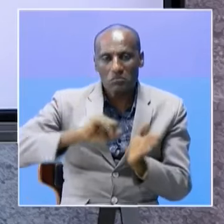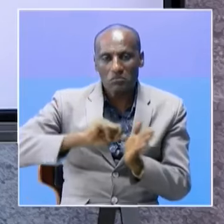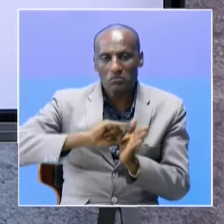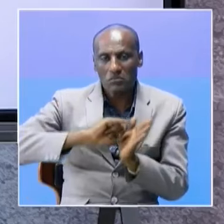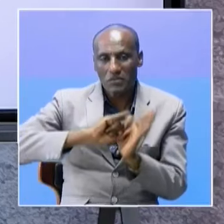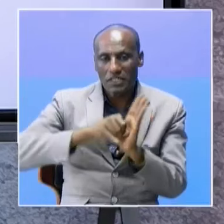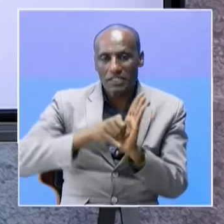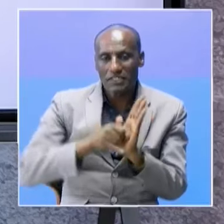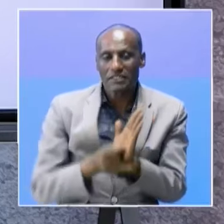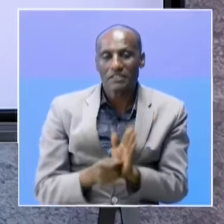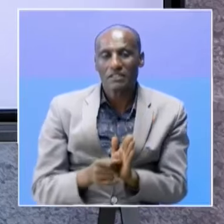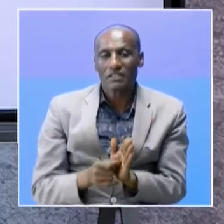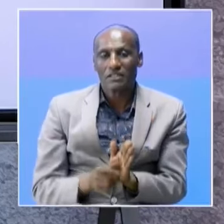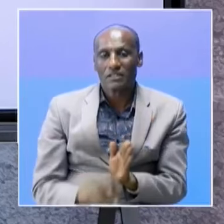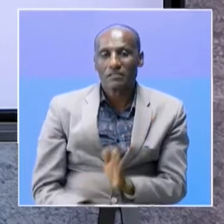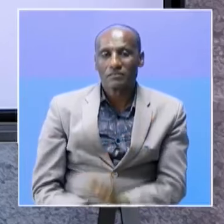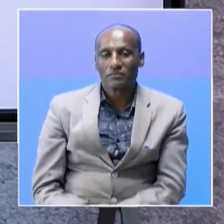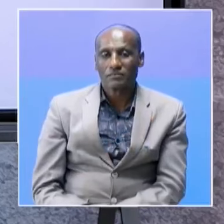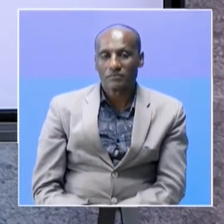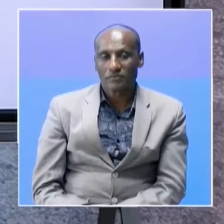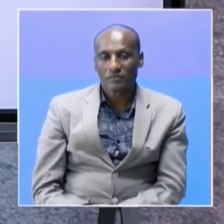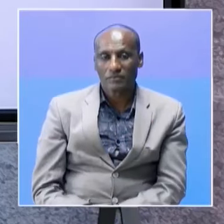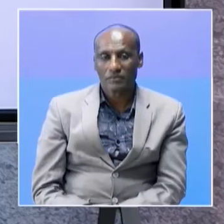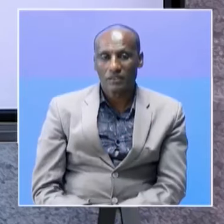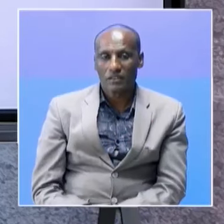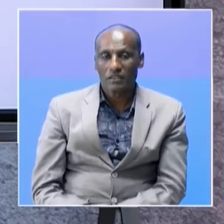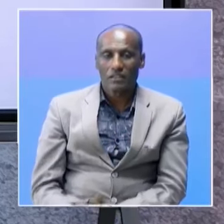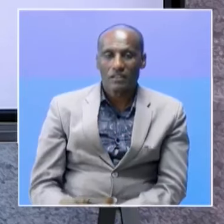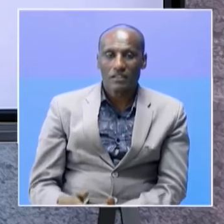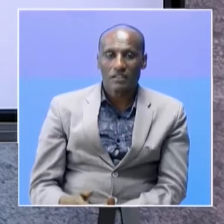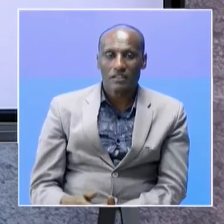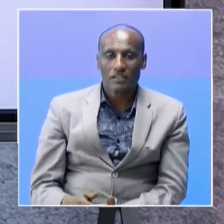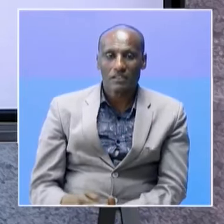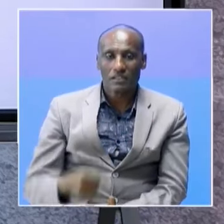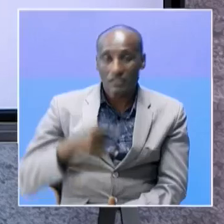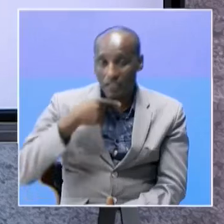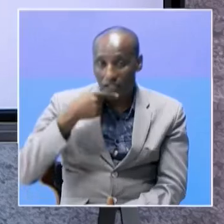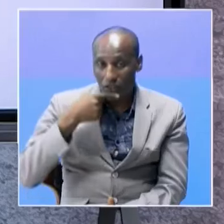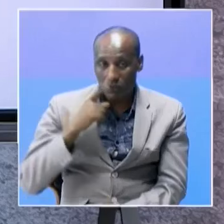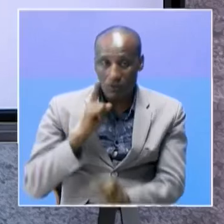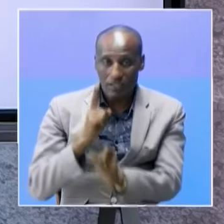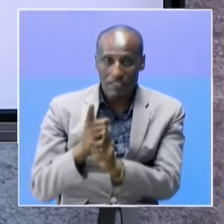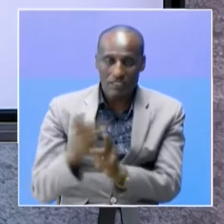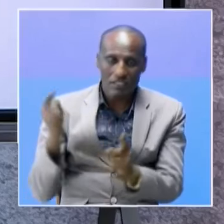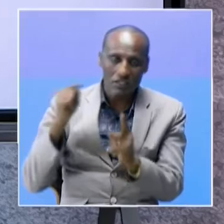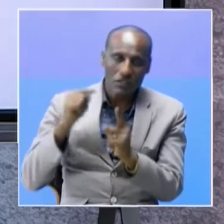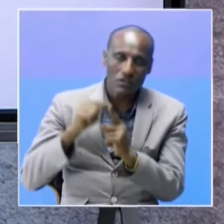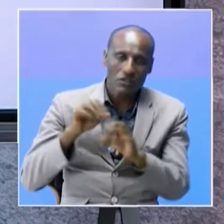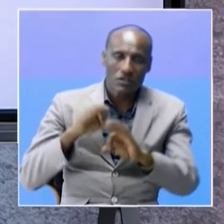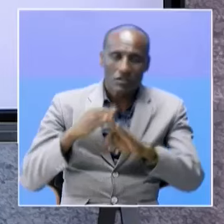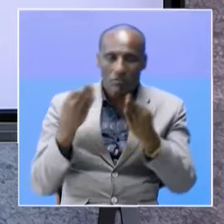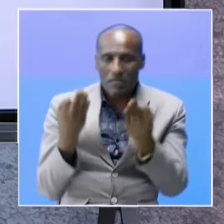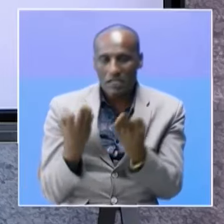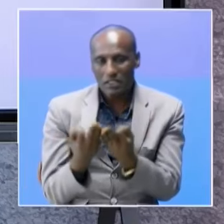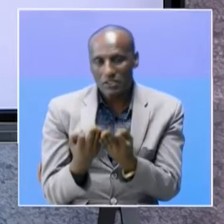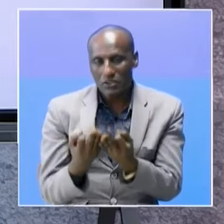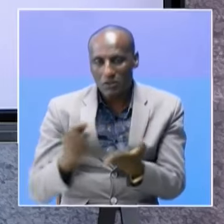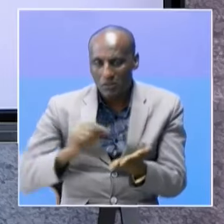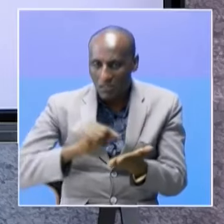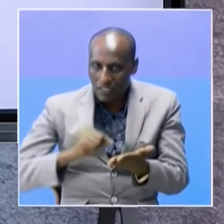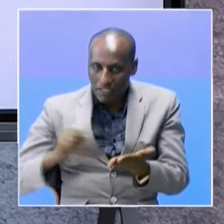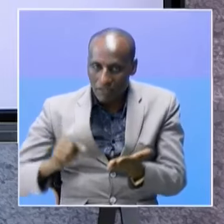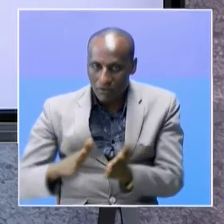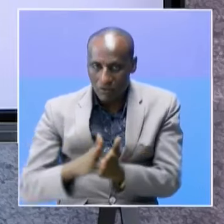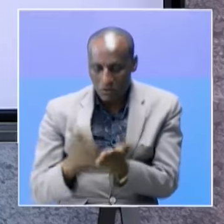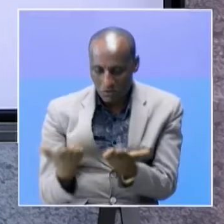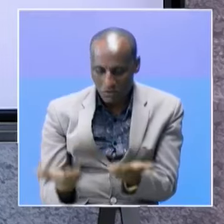believe will or will not happen in the future. Tell your answers to your parents or write it down in your exercise book